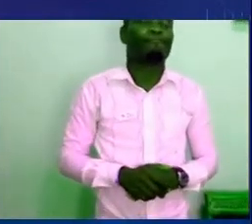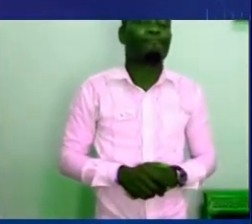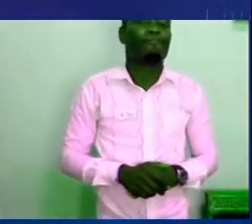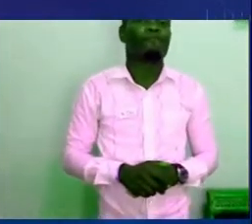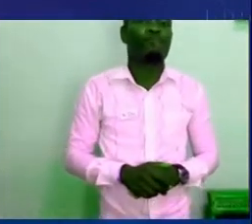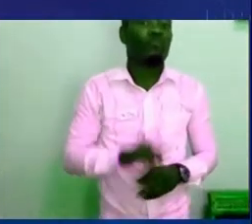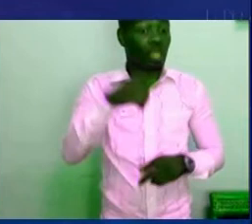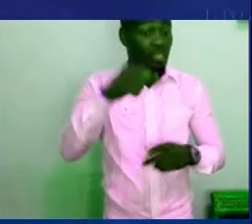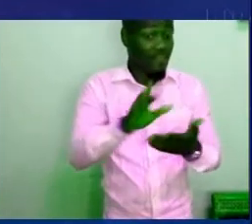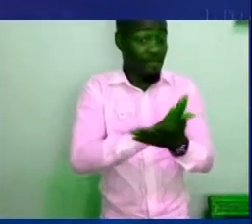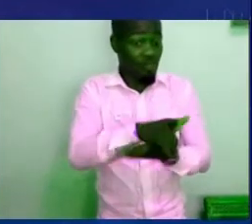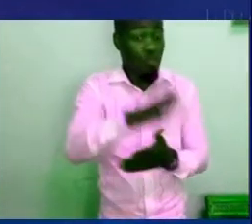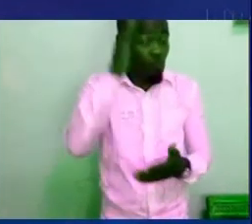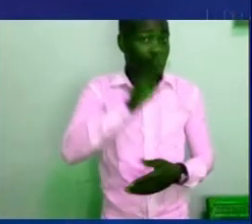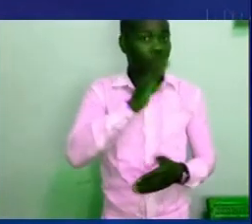equations.